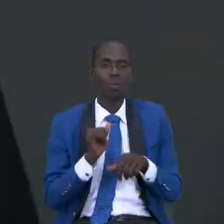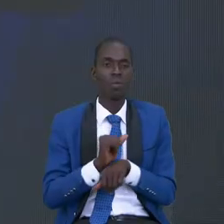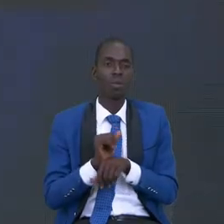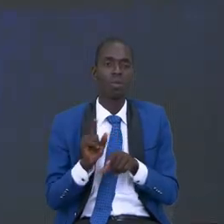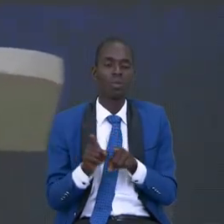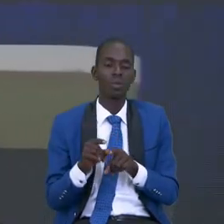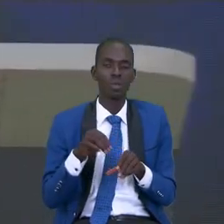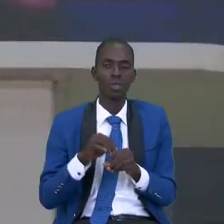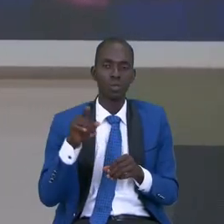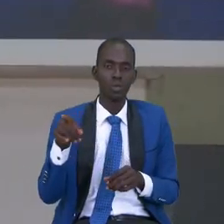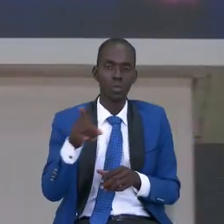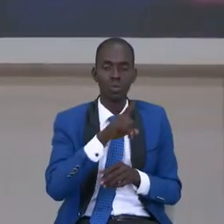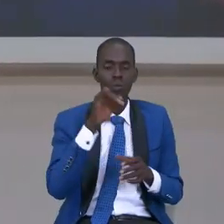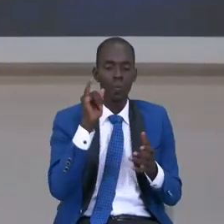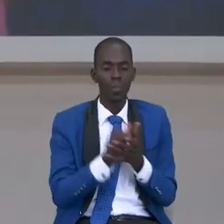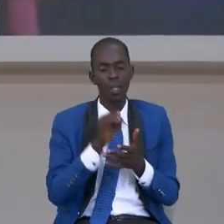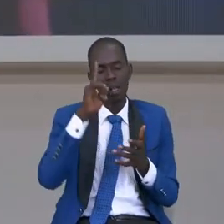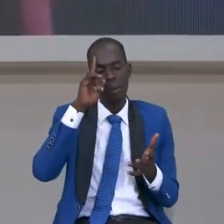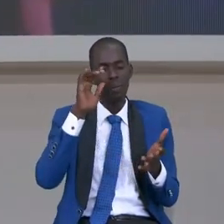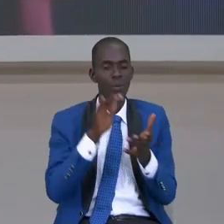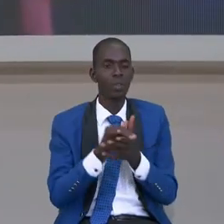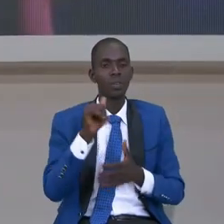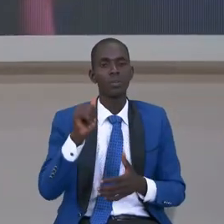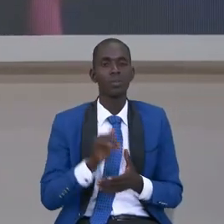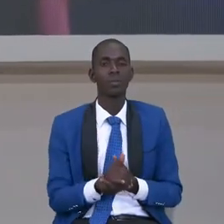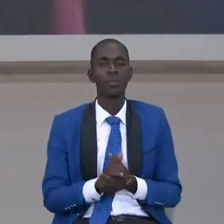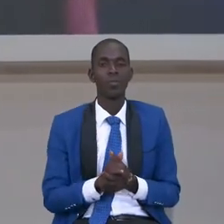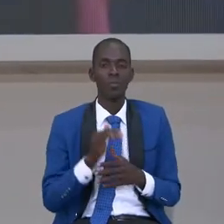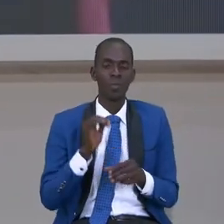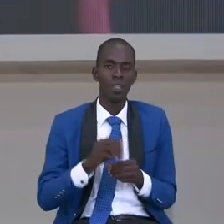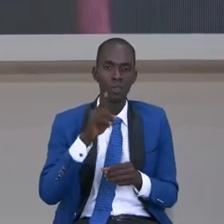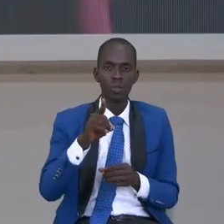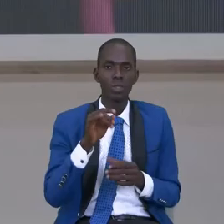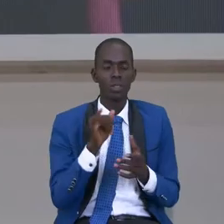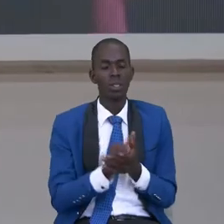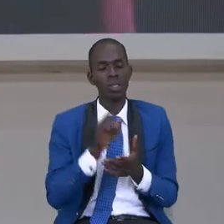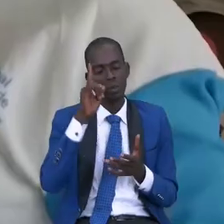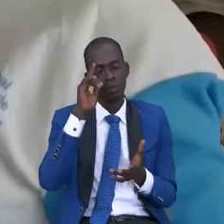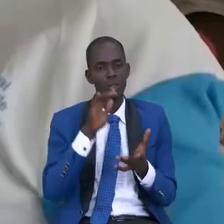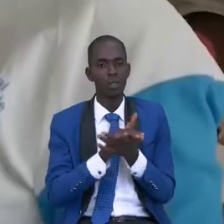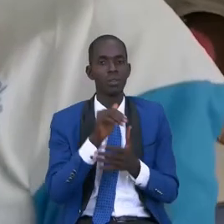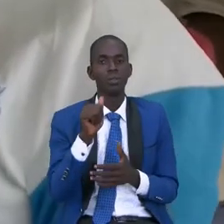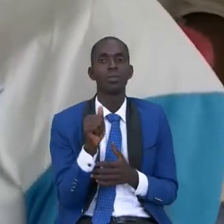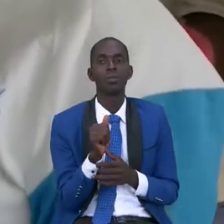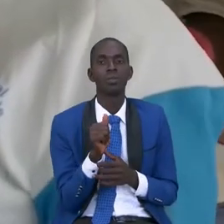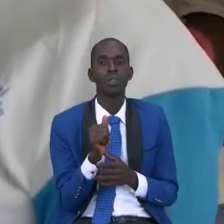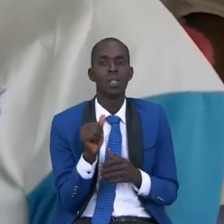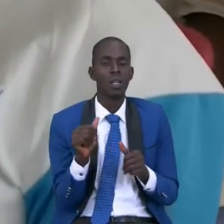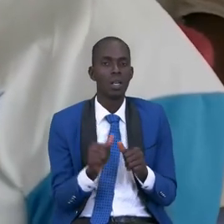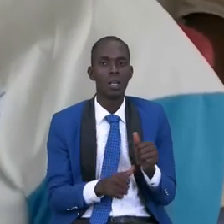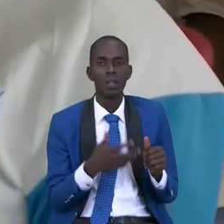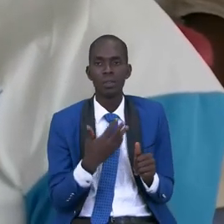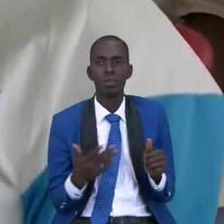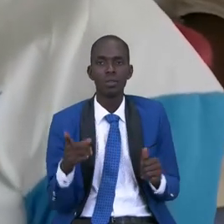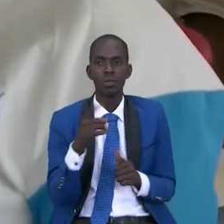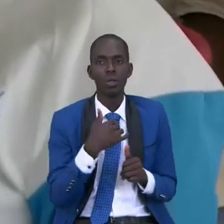in you that believe. In you that believe. Everything you have